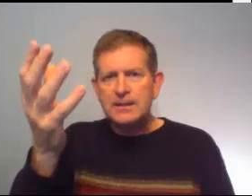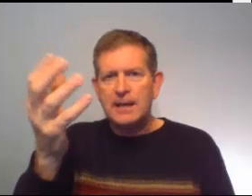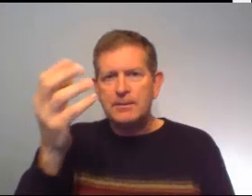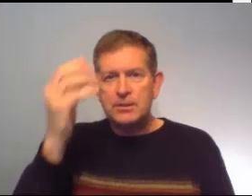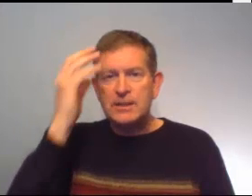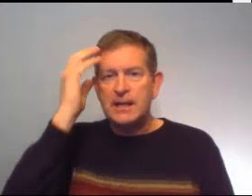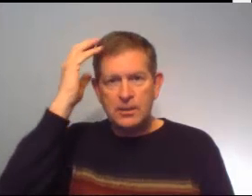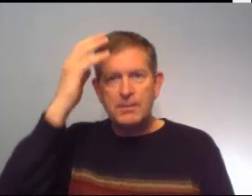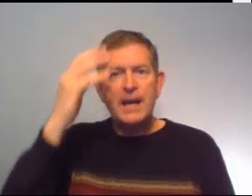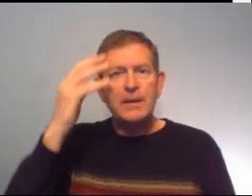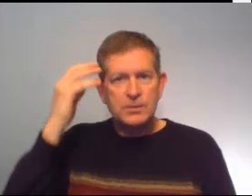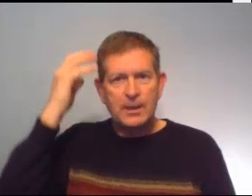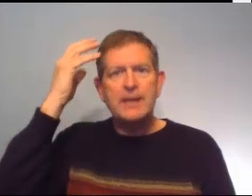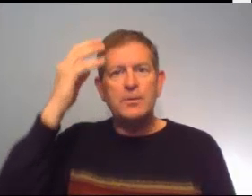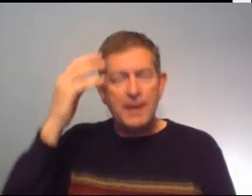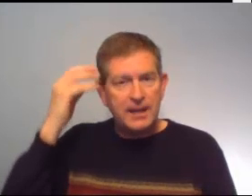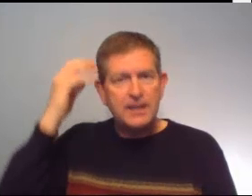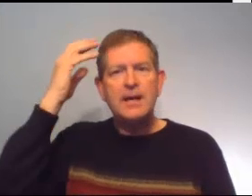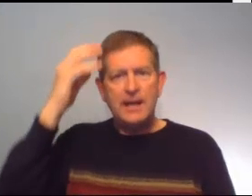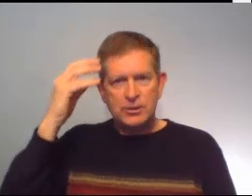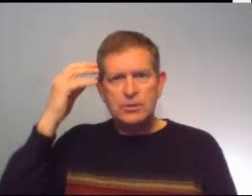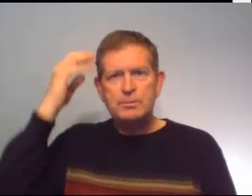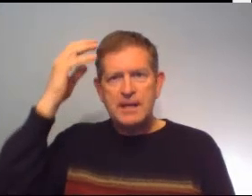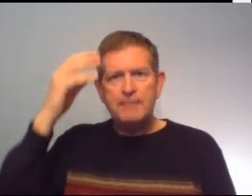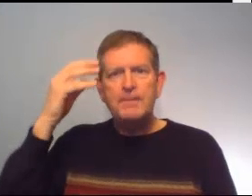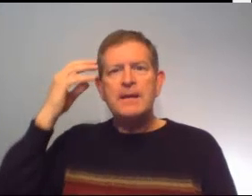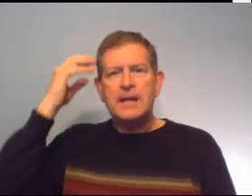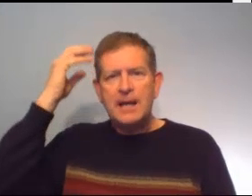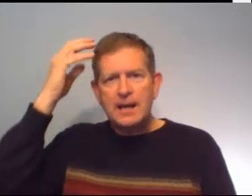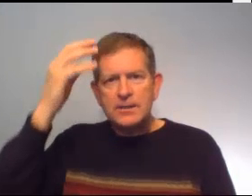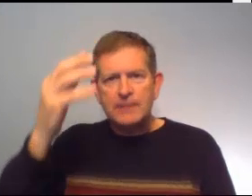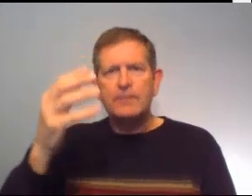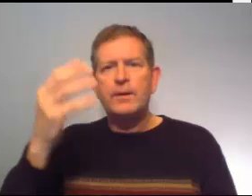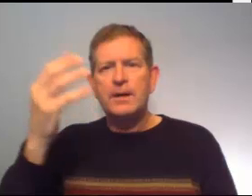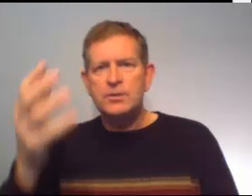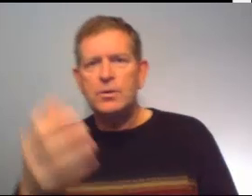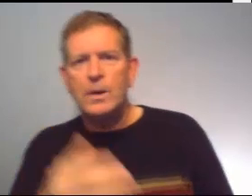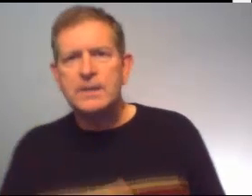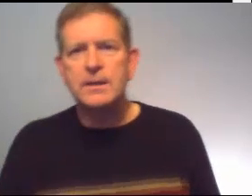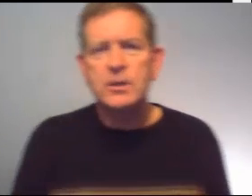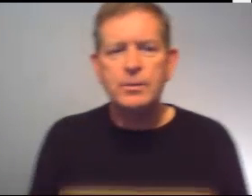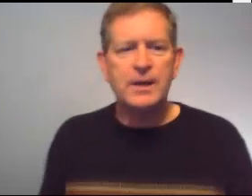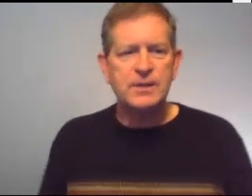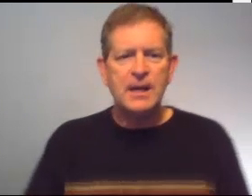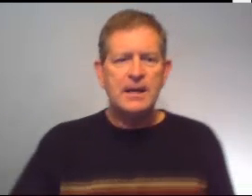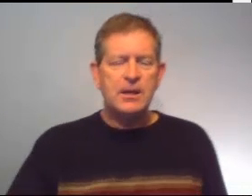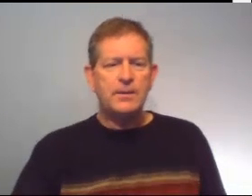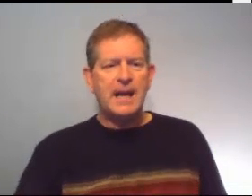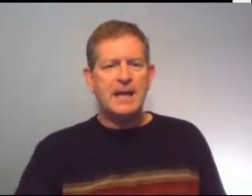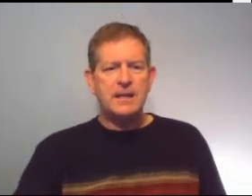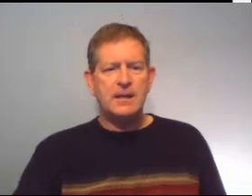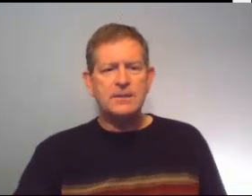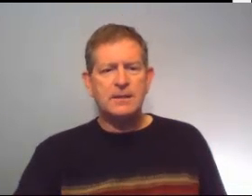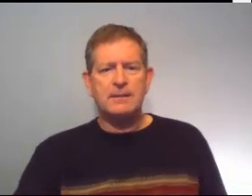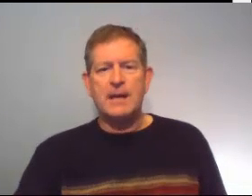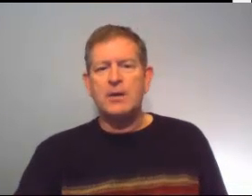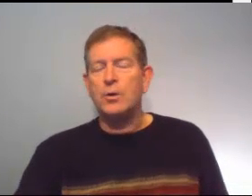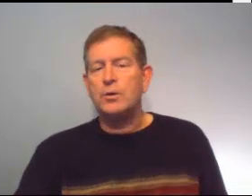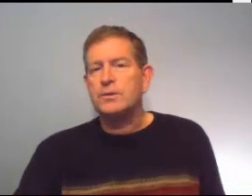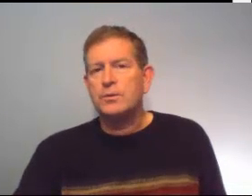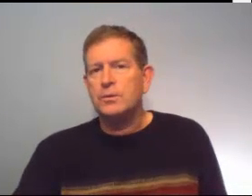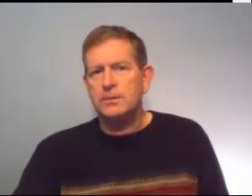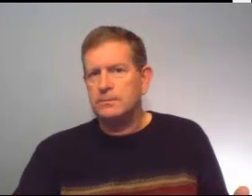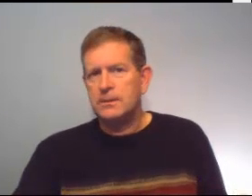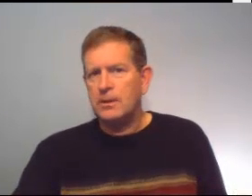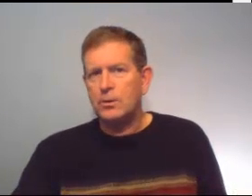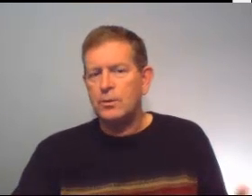you the concept, just like in your mind, what's going on in your mind as you're speaking, the concept of what it is you want to express. Here the idea is that I